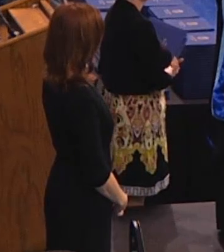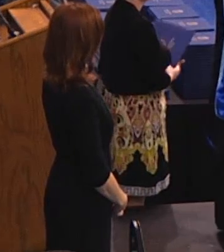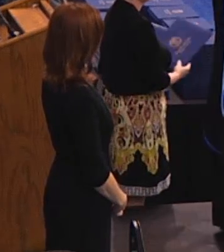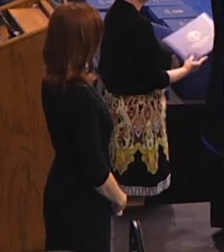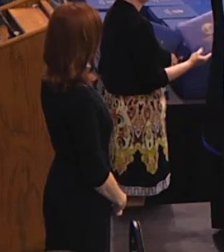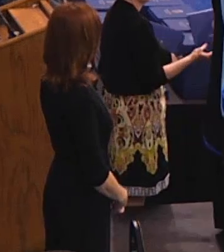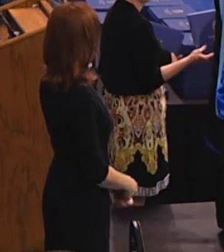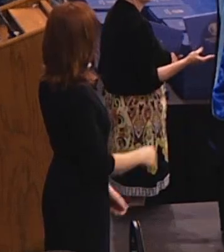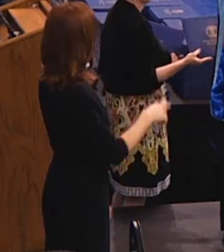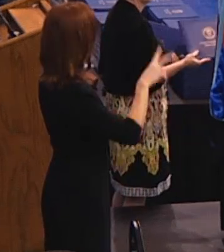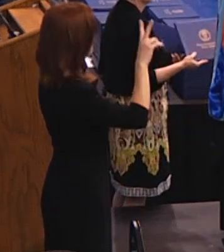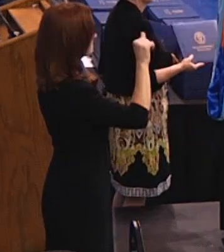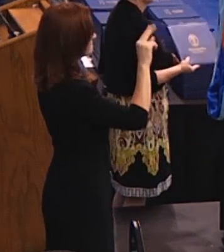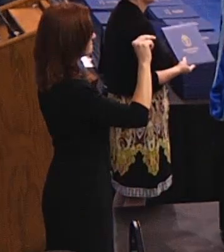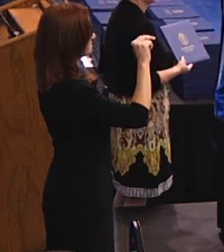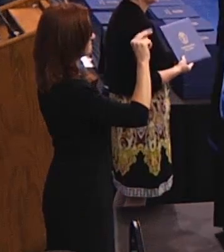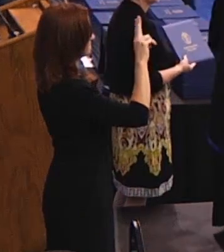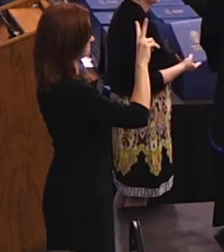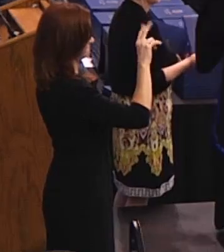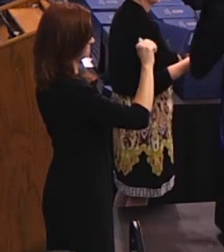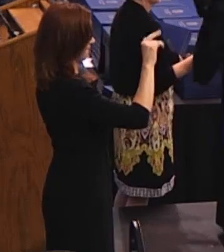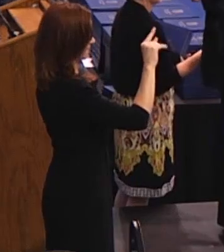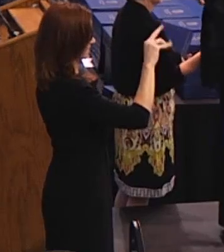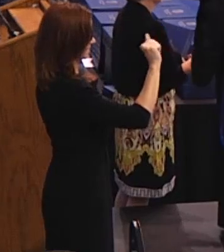Valentina Marinesi, General Studies.